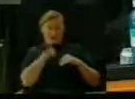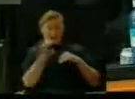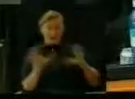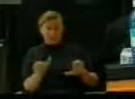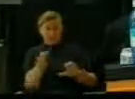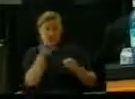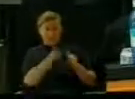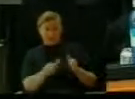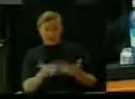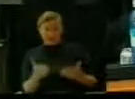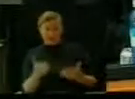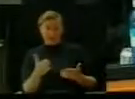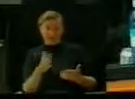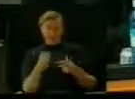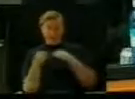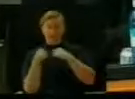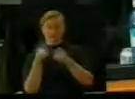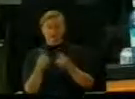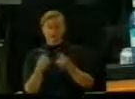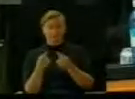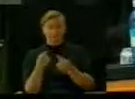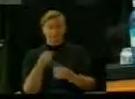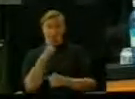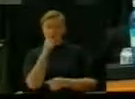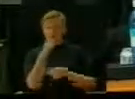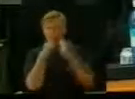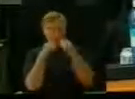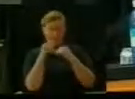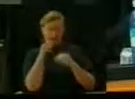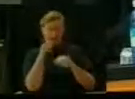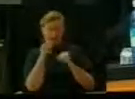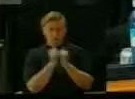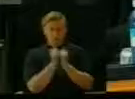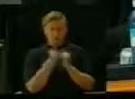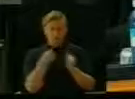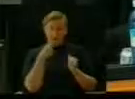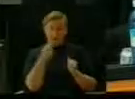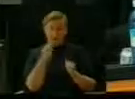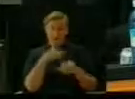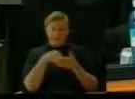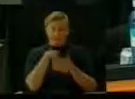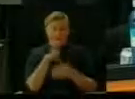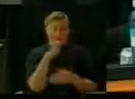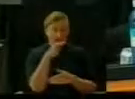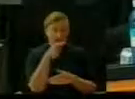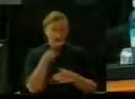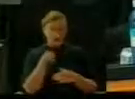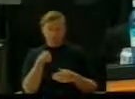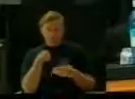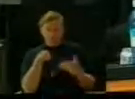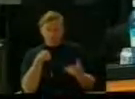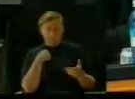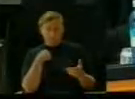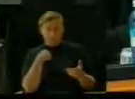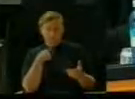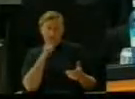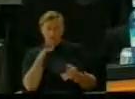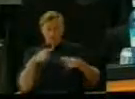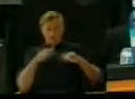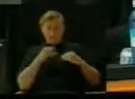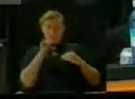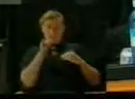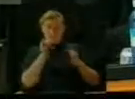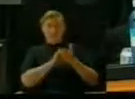that's the way I feel. I haven't done anything since all this started happening. I don't eat people's lunch. I don't have them buy me lunch. I don't buy the people lunch